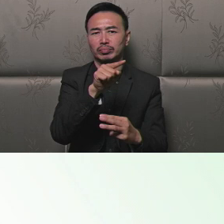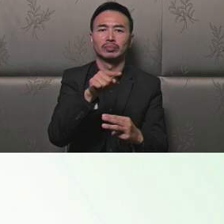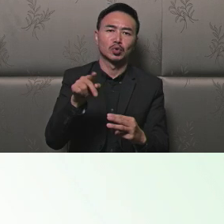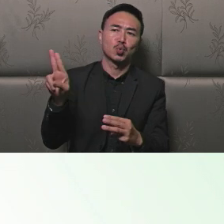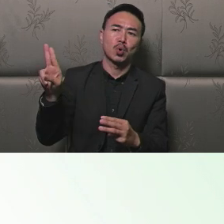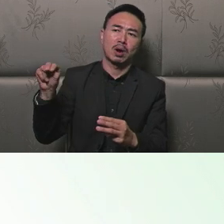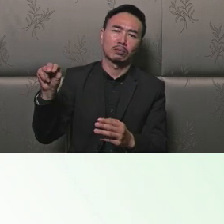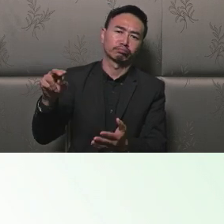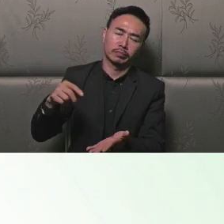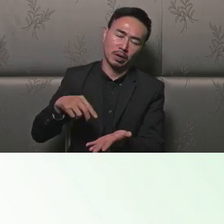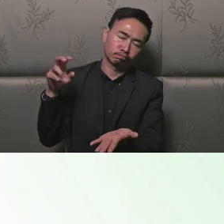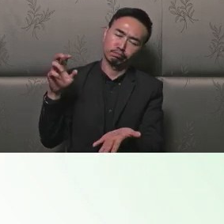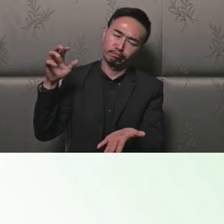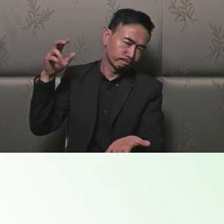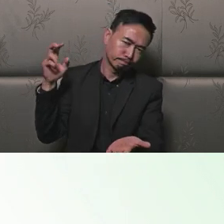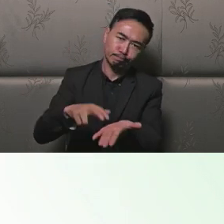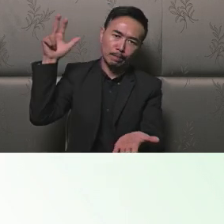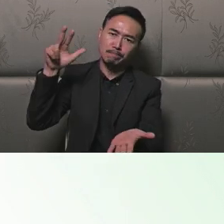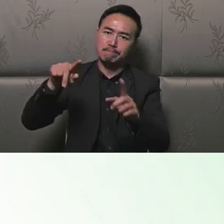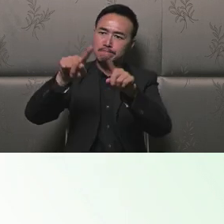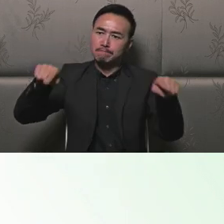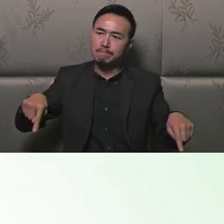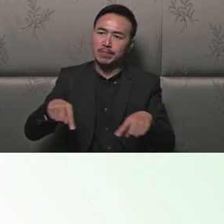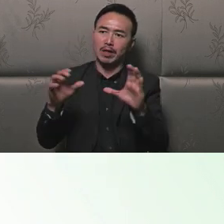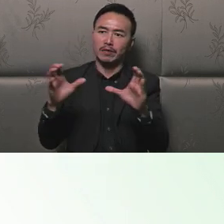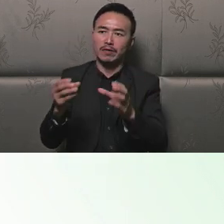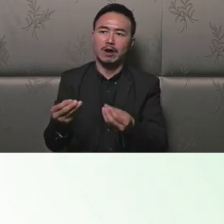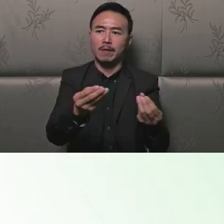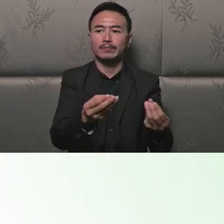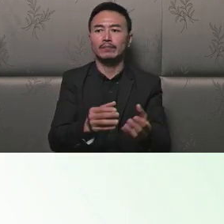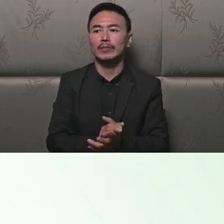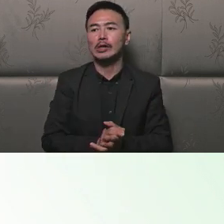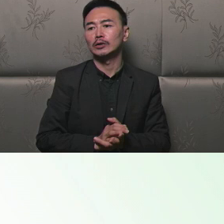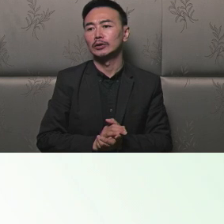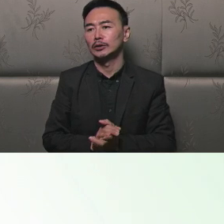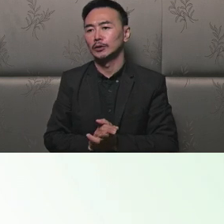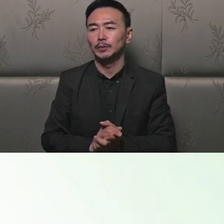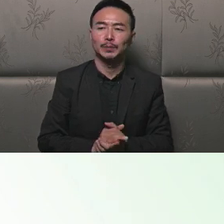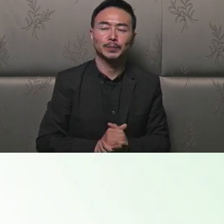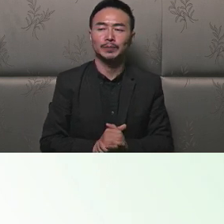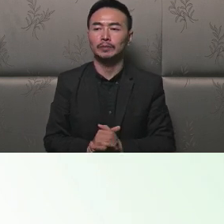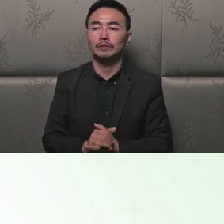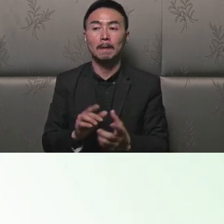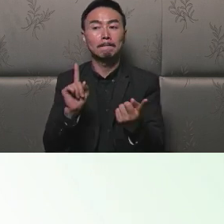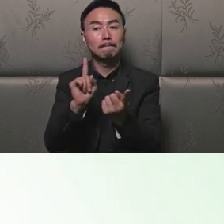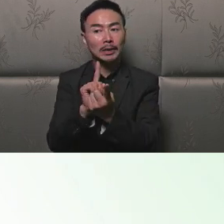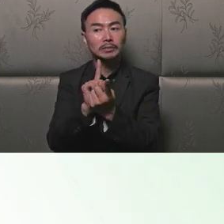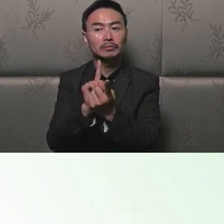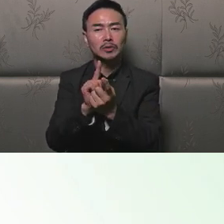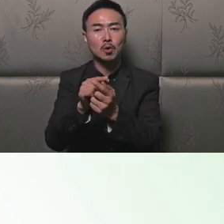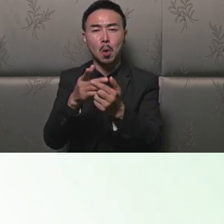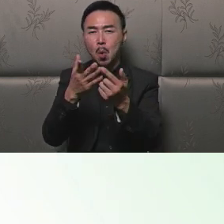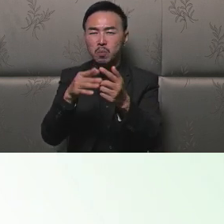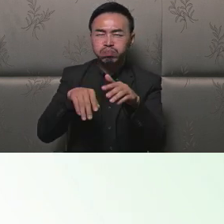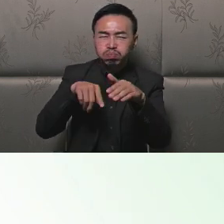forum that takes place every 4 years. And here we've also started to have where any range of actors,